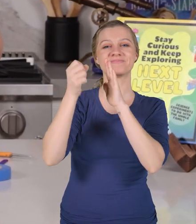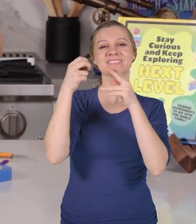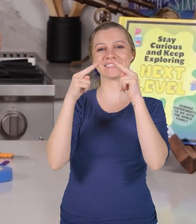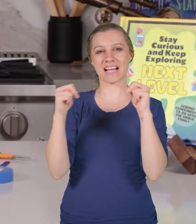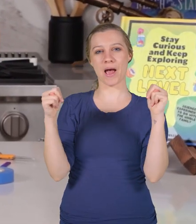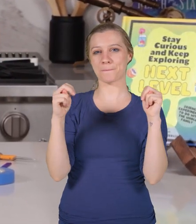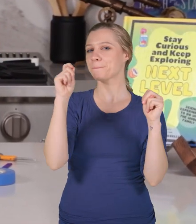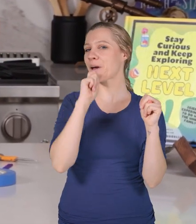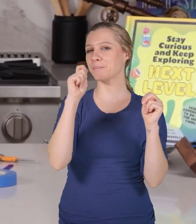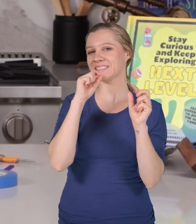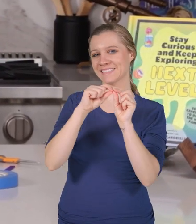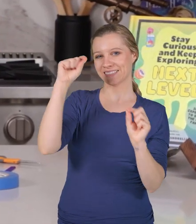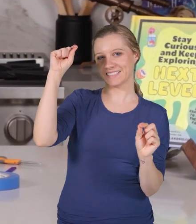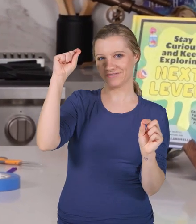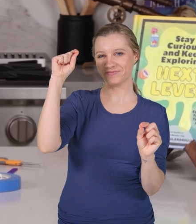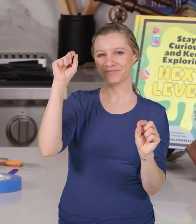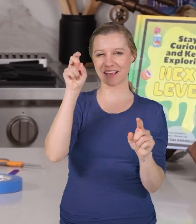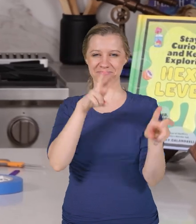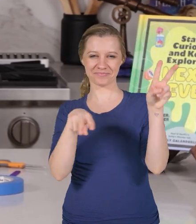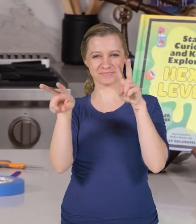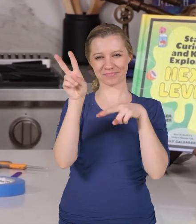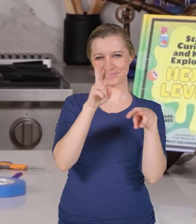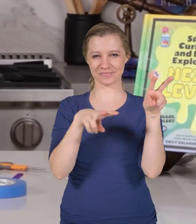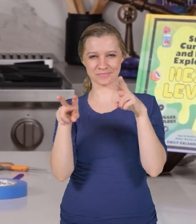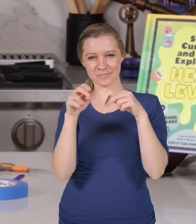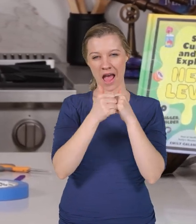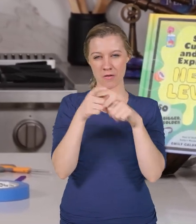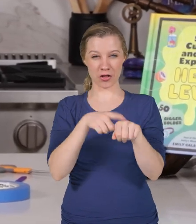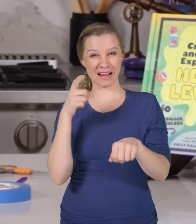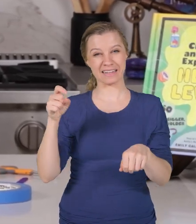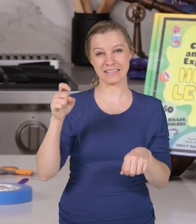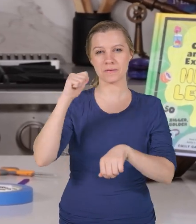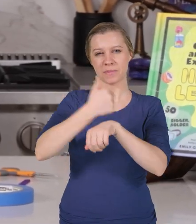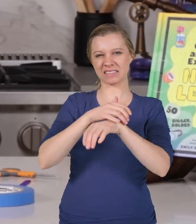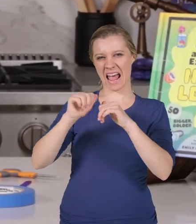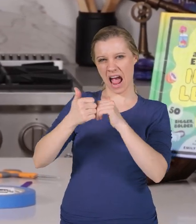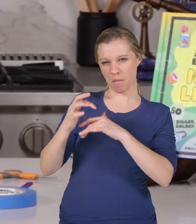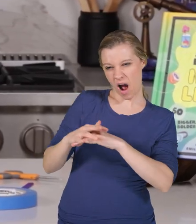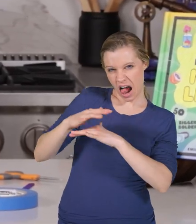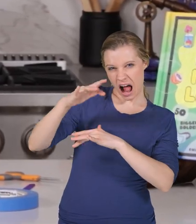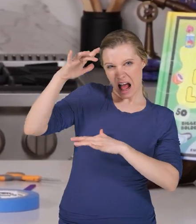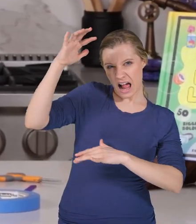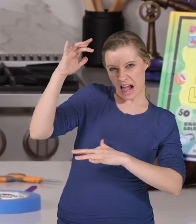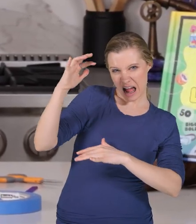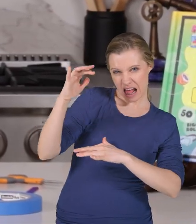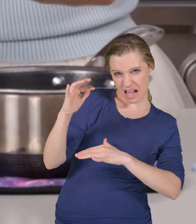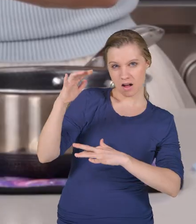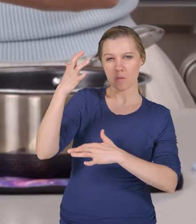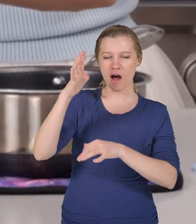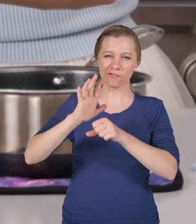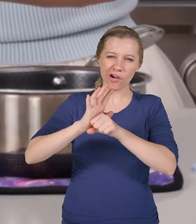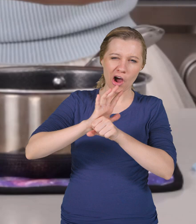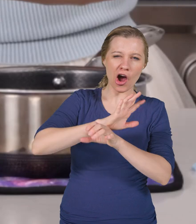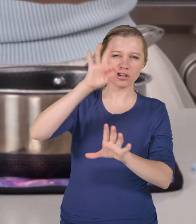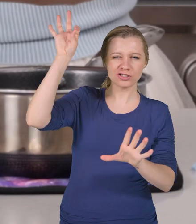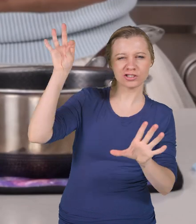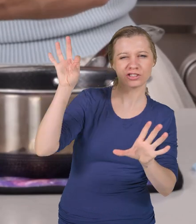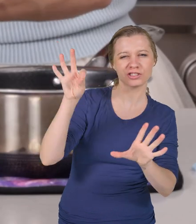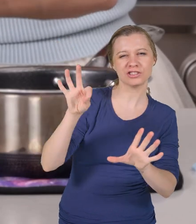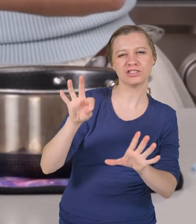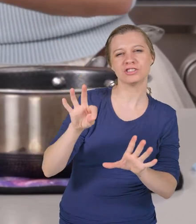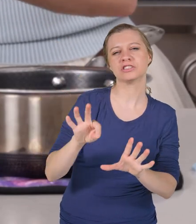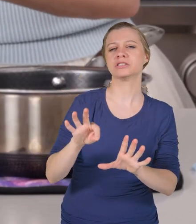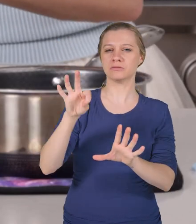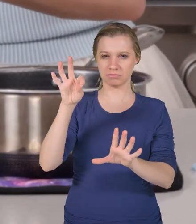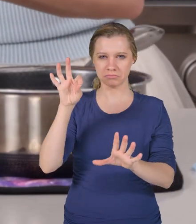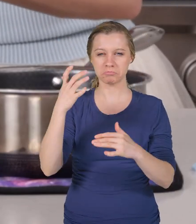our popsicle stick. You can tell how long we need it based off of how high your water is in your glass. We just want to fully submerge our letter. So we just